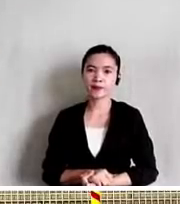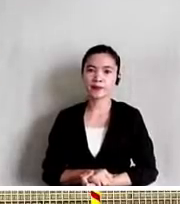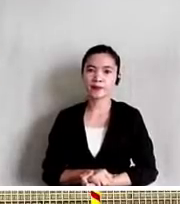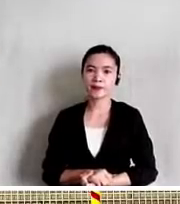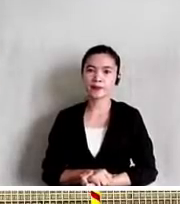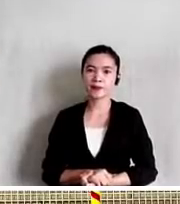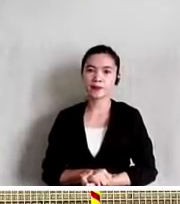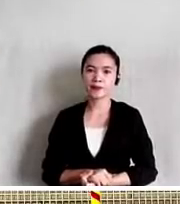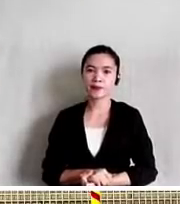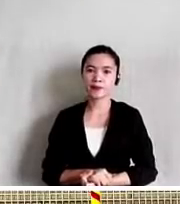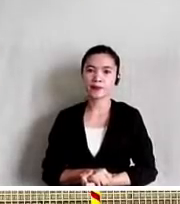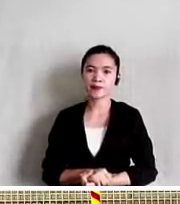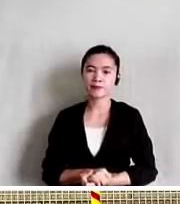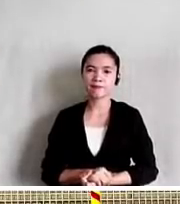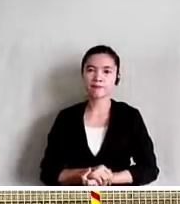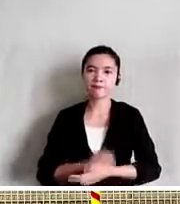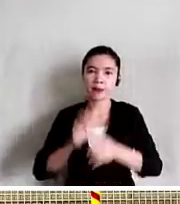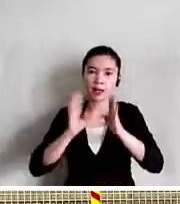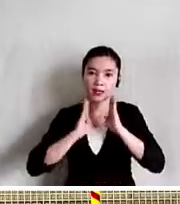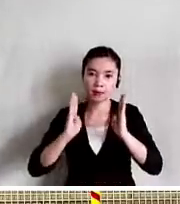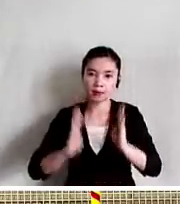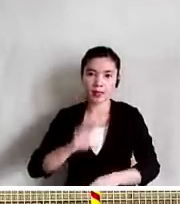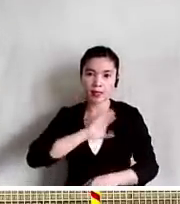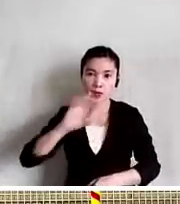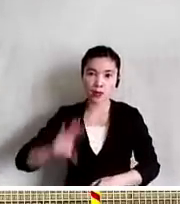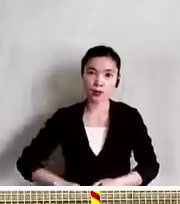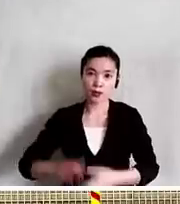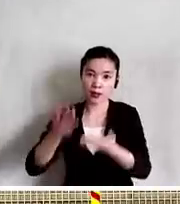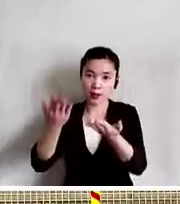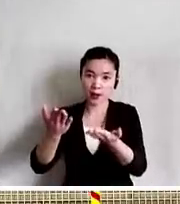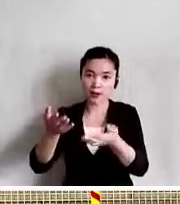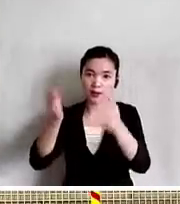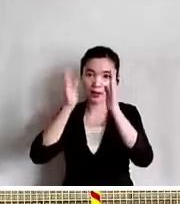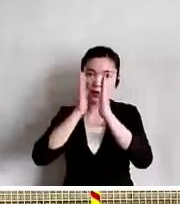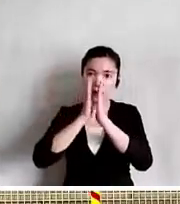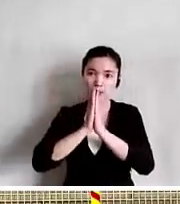The body of Christ. Amen.